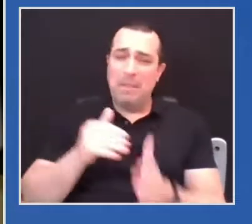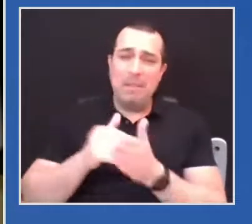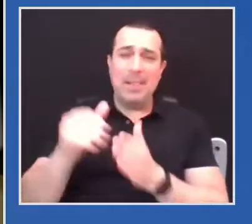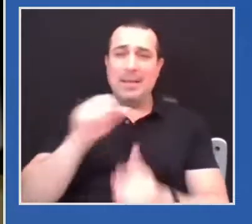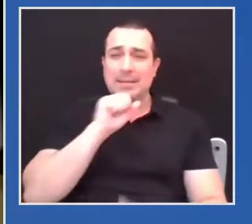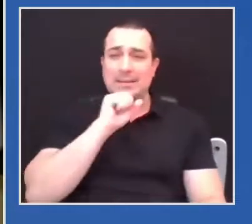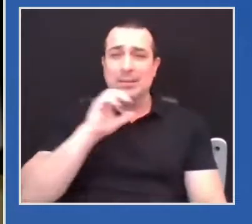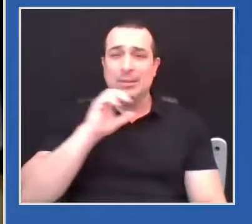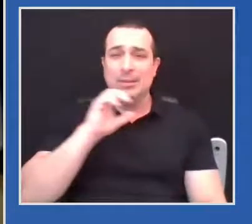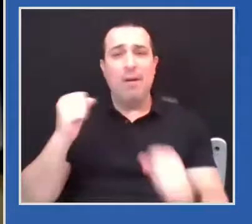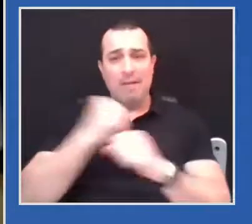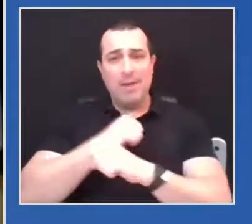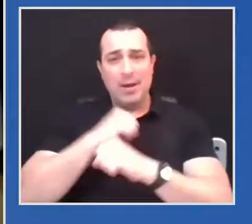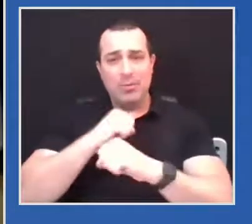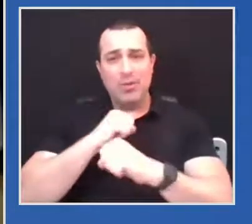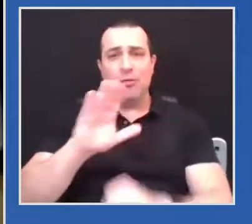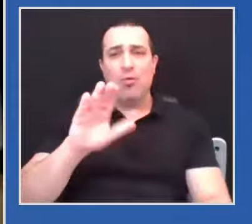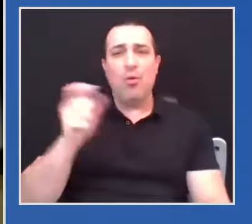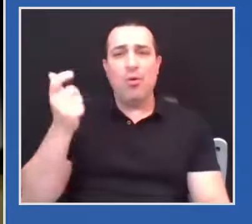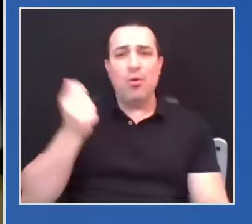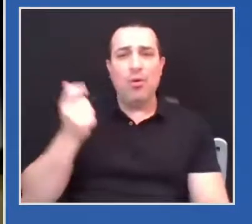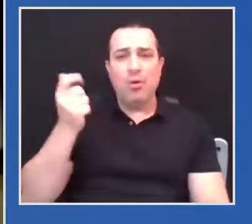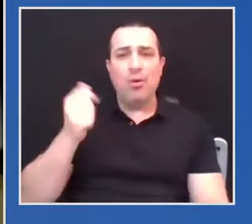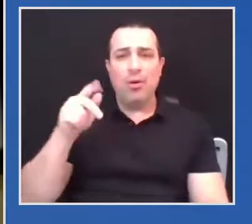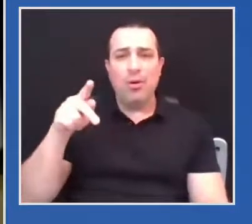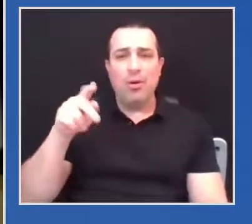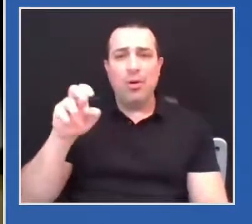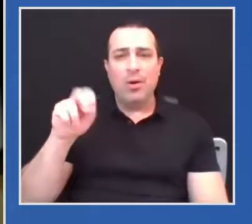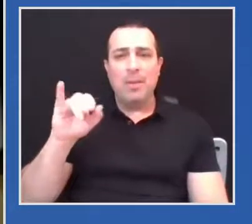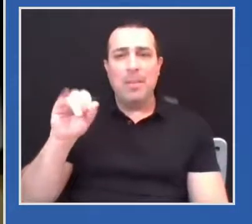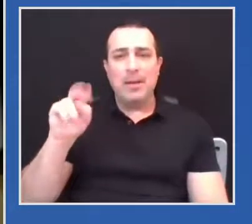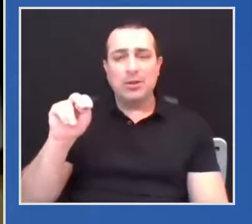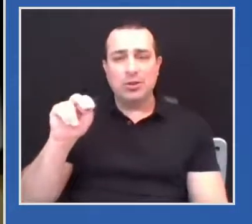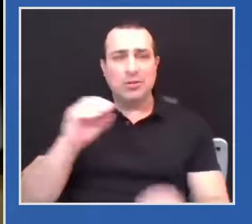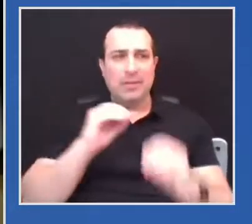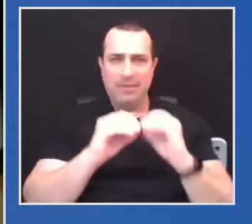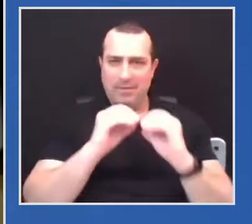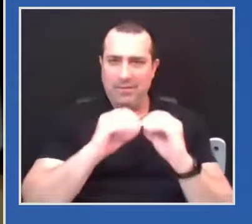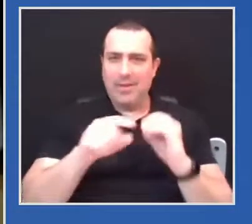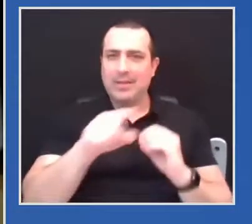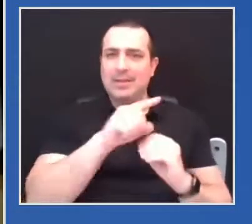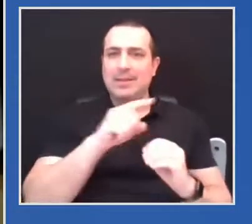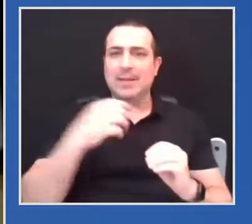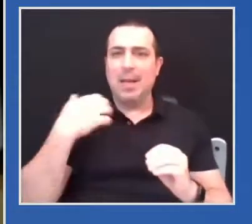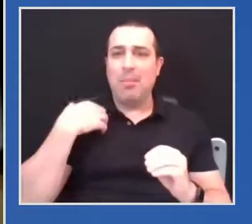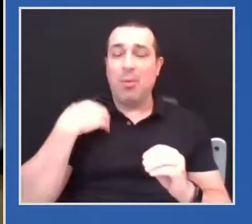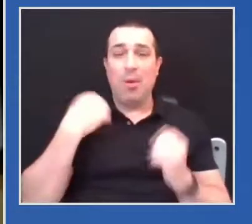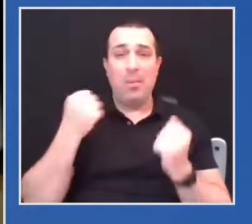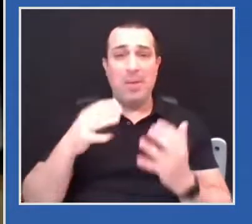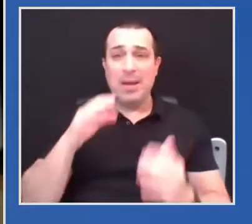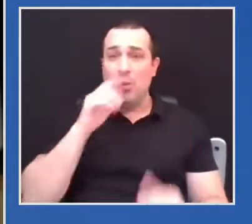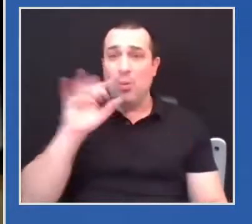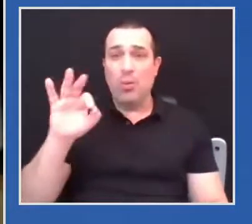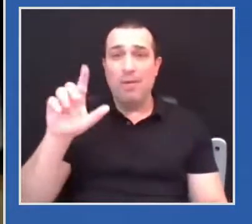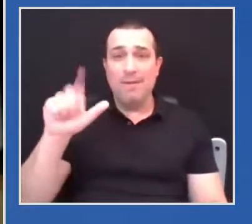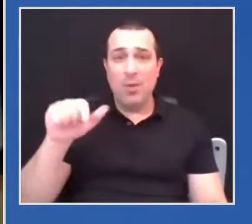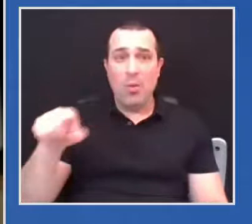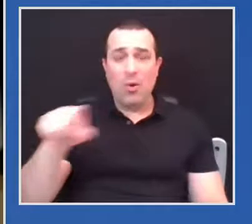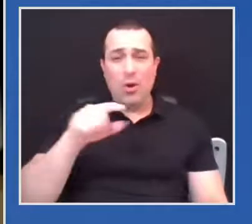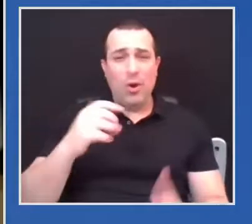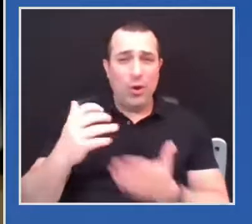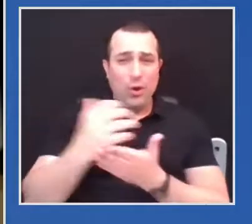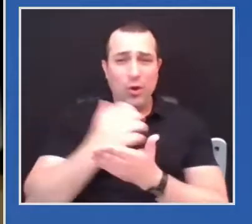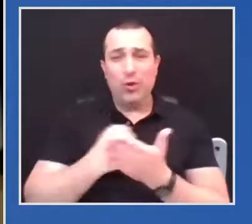including fixing multi-employer pensions so many Floridians earned and deserve.